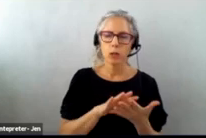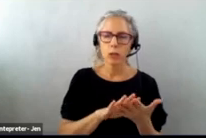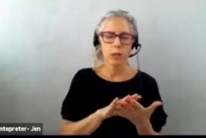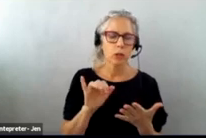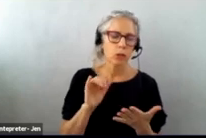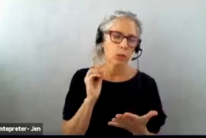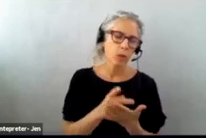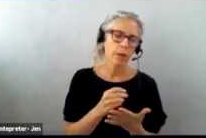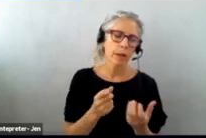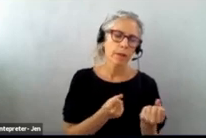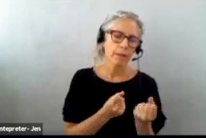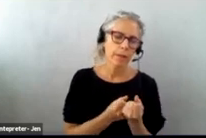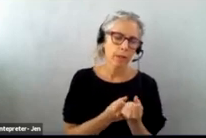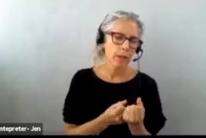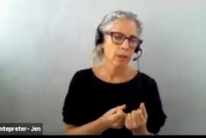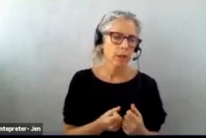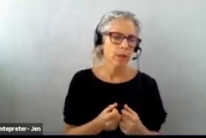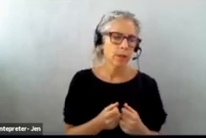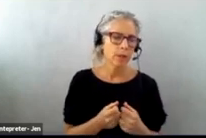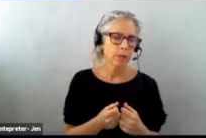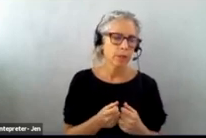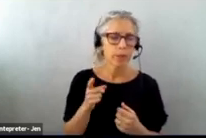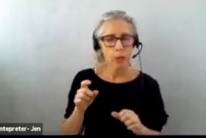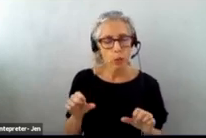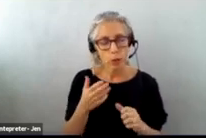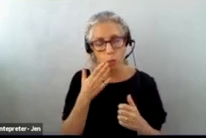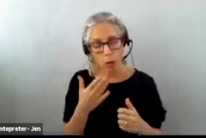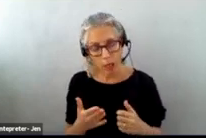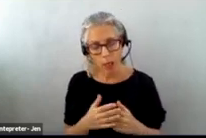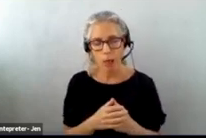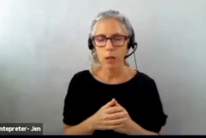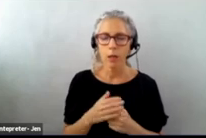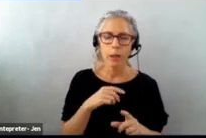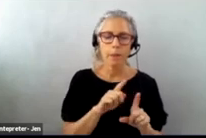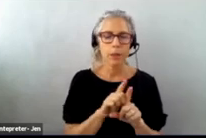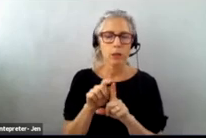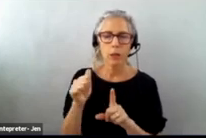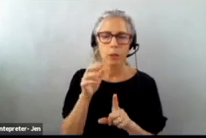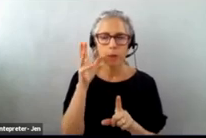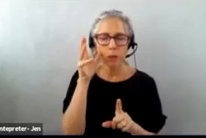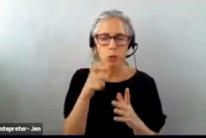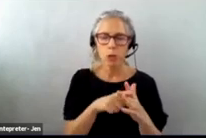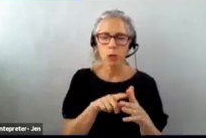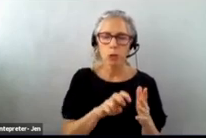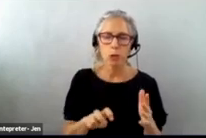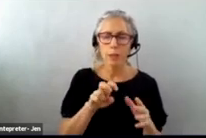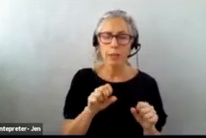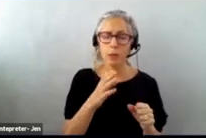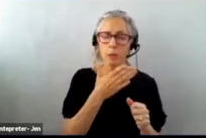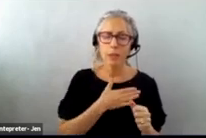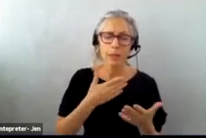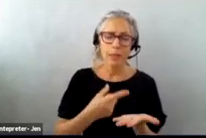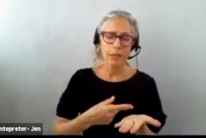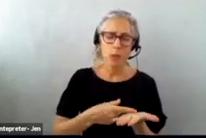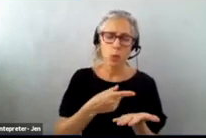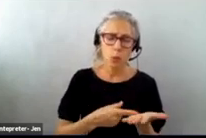and advocacy more throughout his life. He's doing well, and I mentor other parents starting their journey, but can you please discuss what is